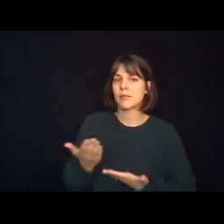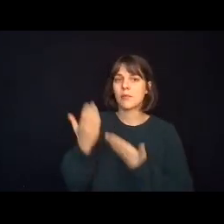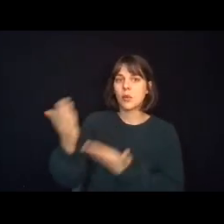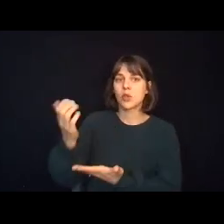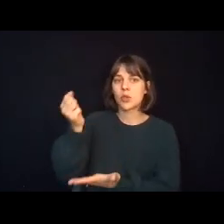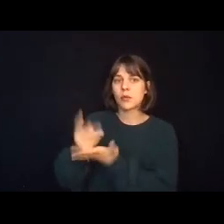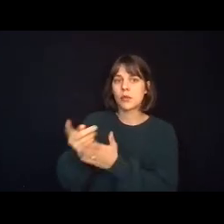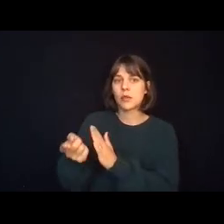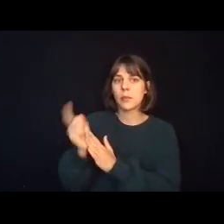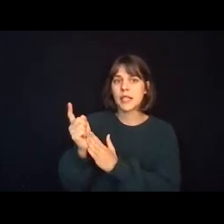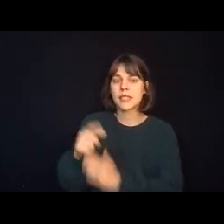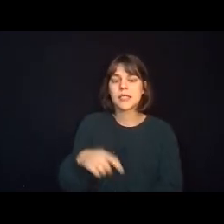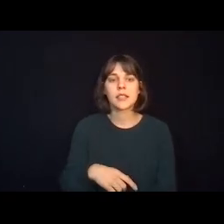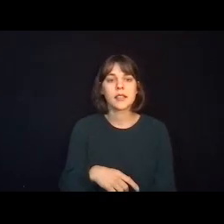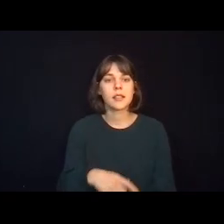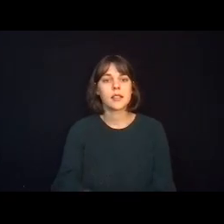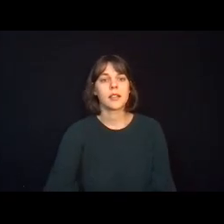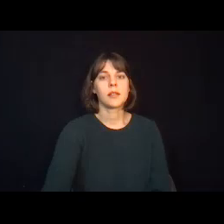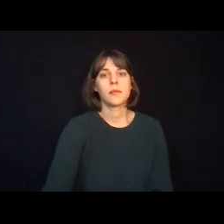minutes. Second.